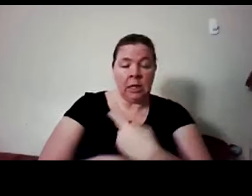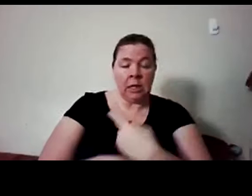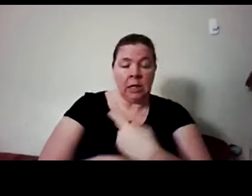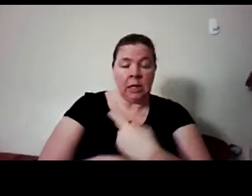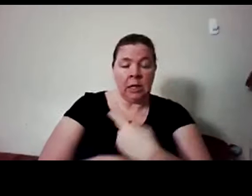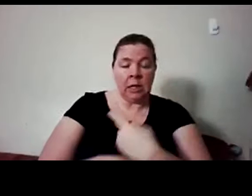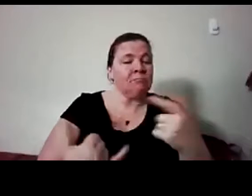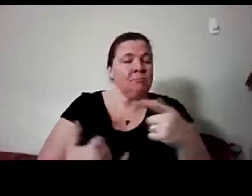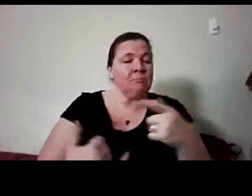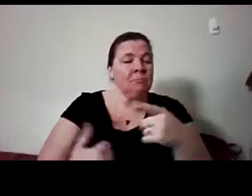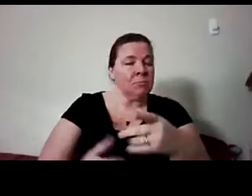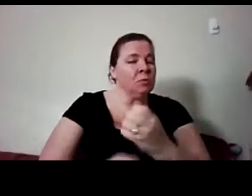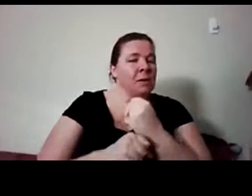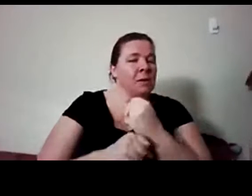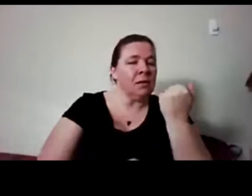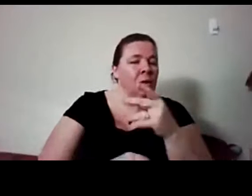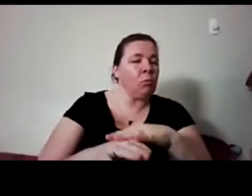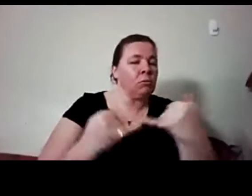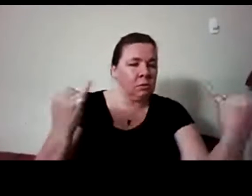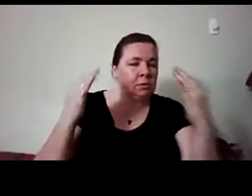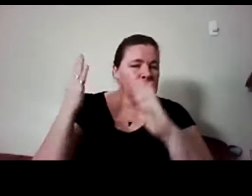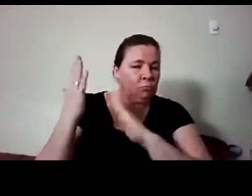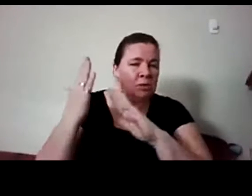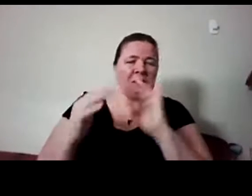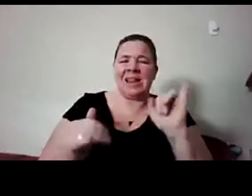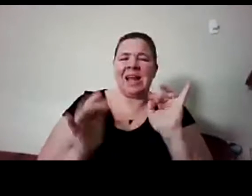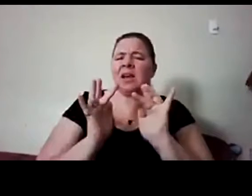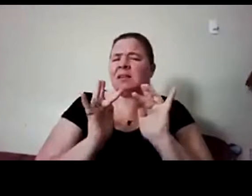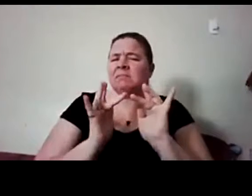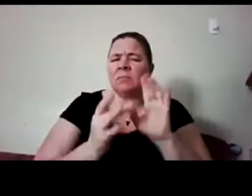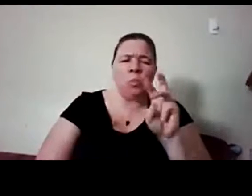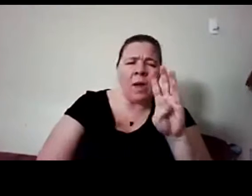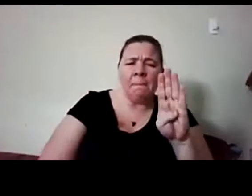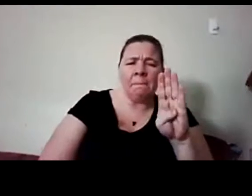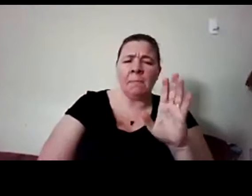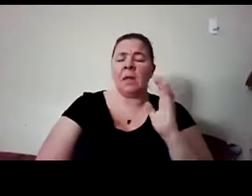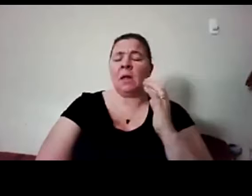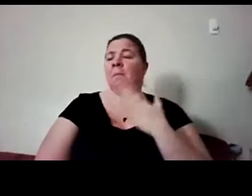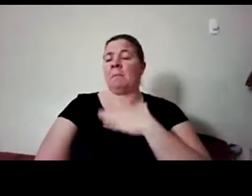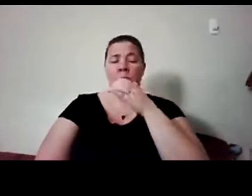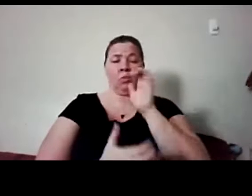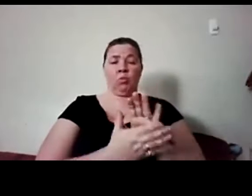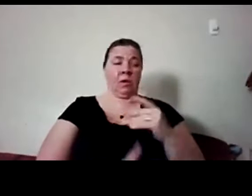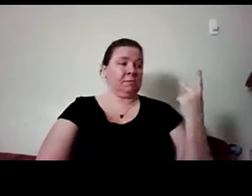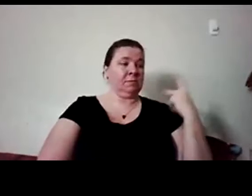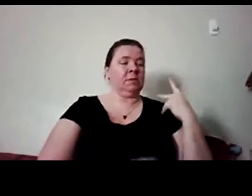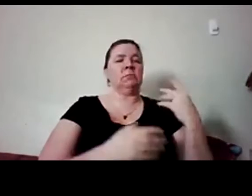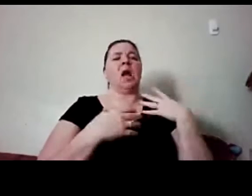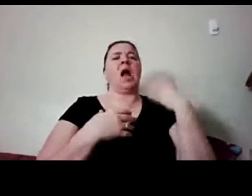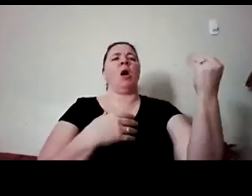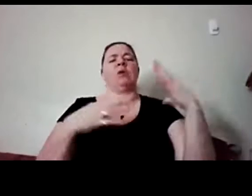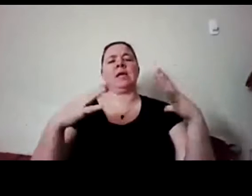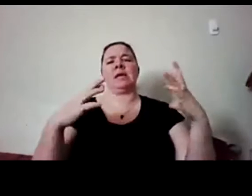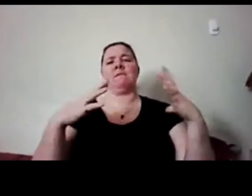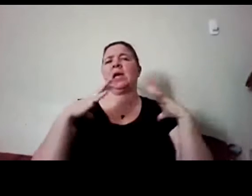yourself an online presence. Simple example. My wife and I are out somewhere vacationing and we got